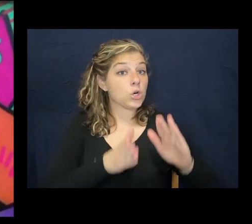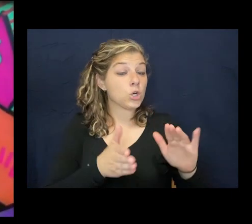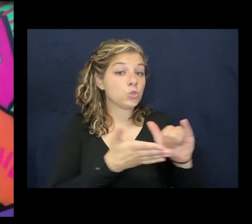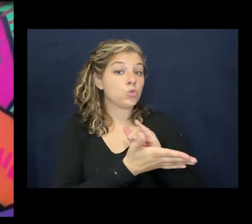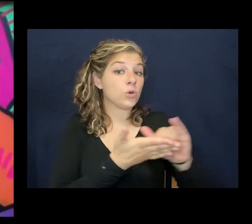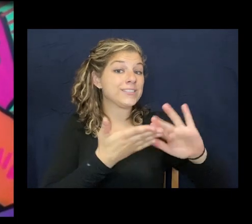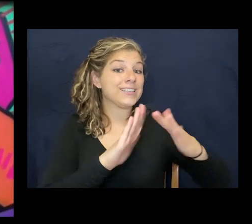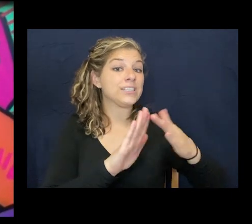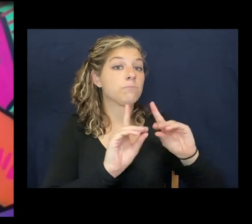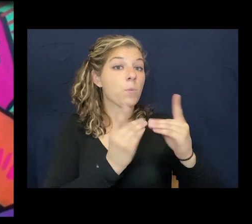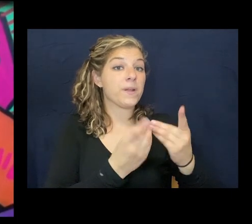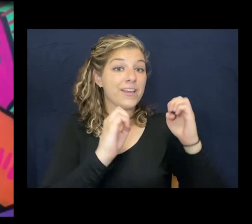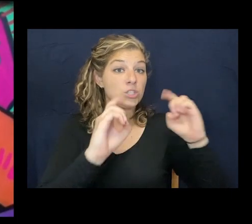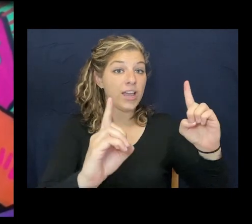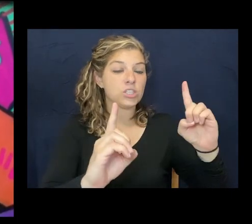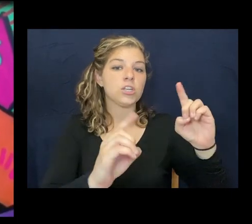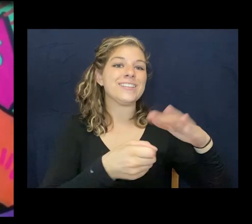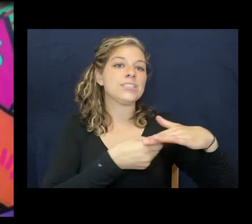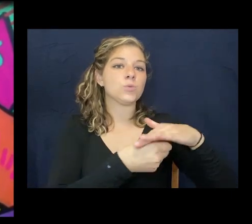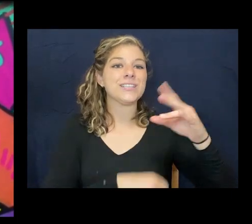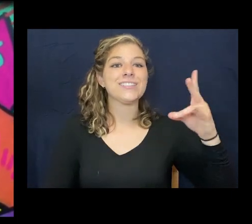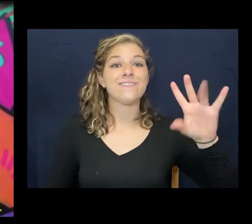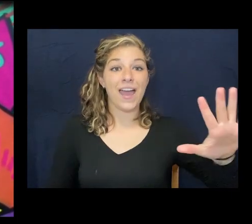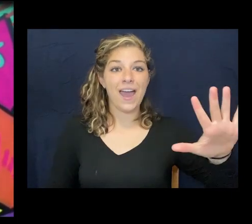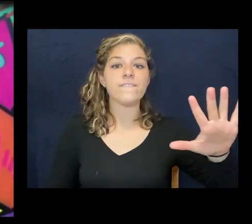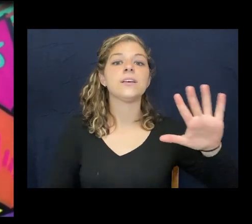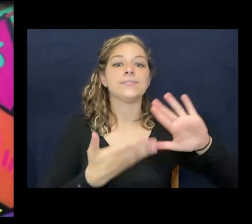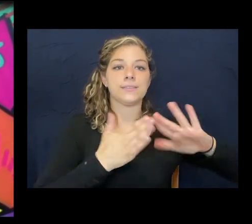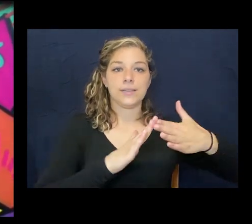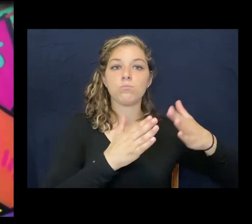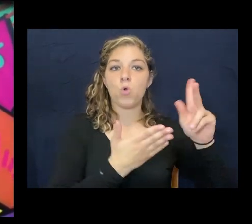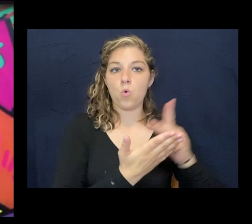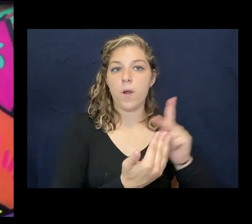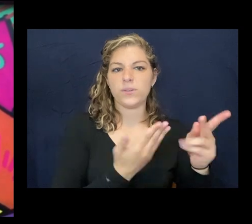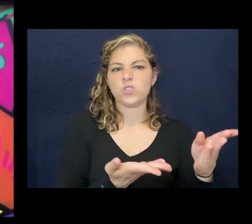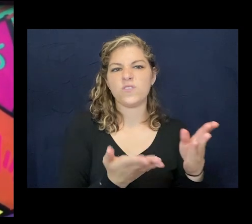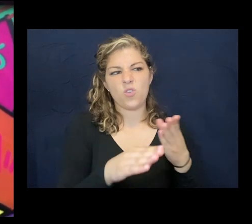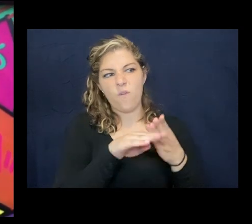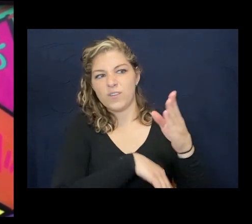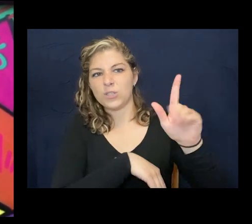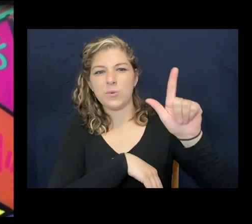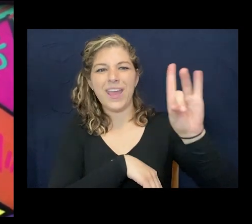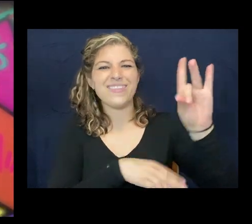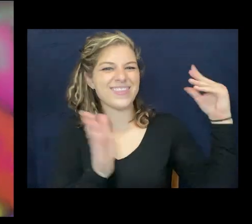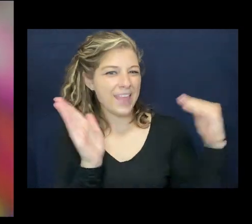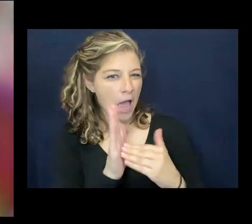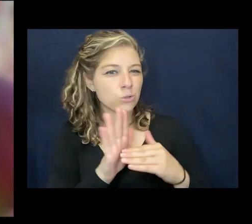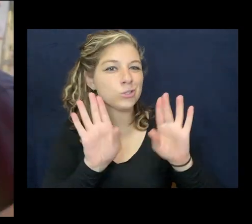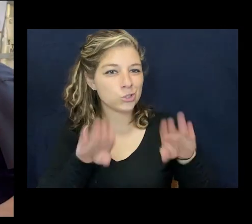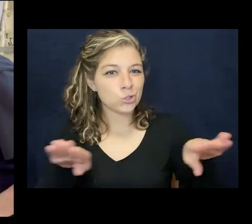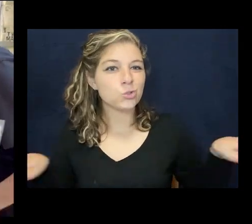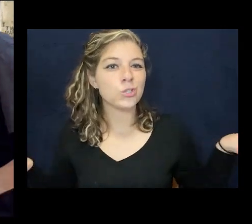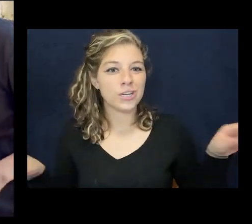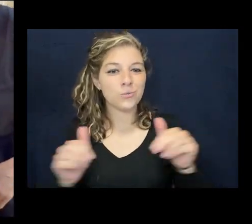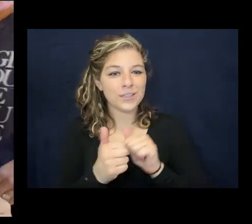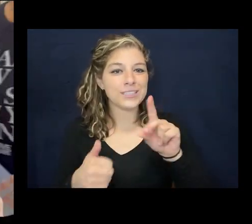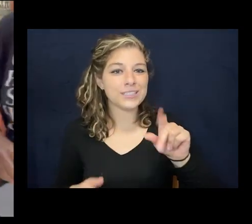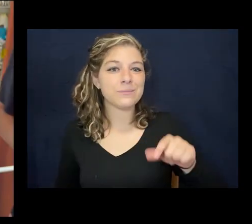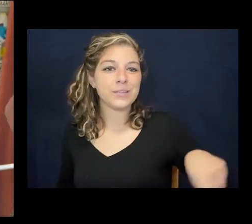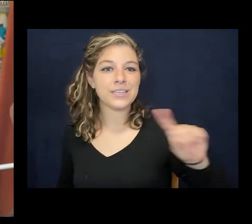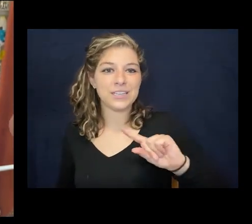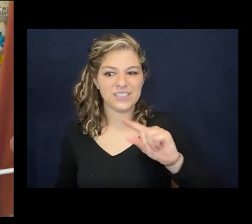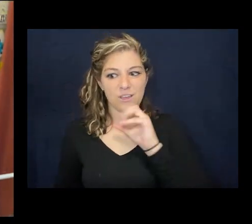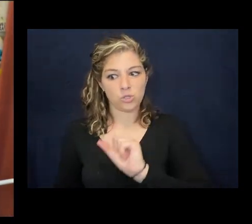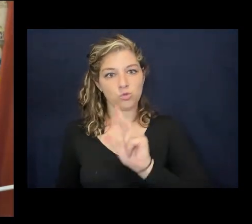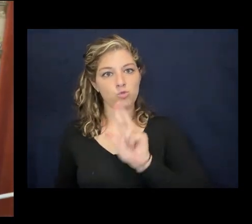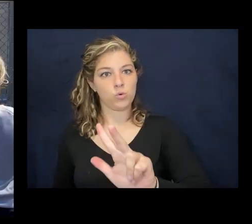York City's Department of Education's District 75, a citywide program that serves more than 28,000 children with